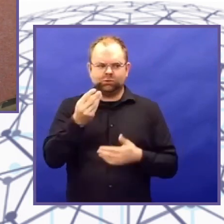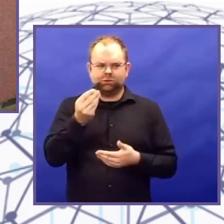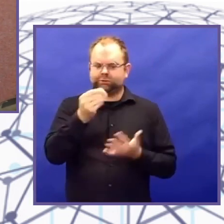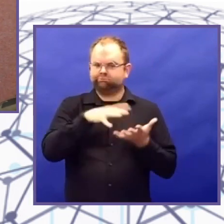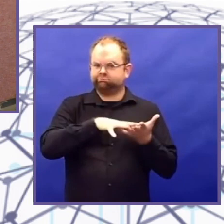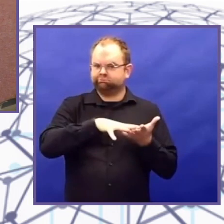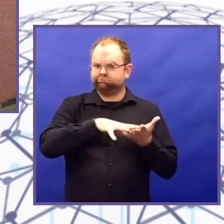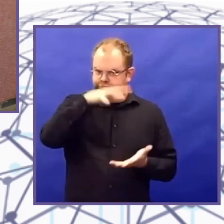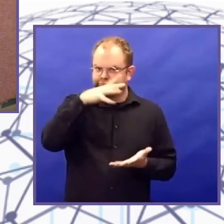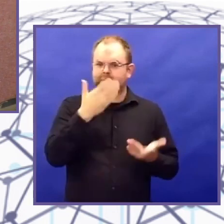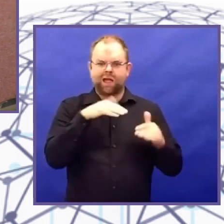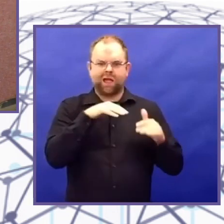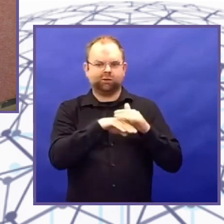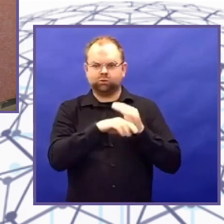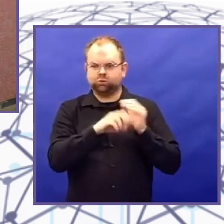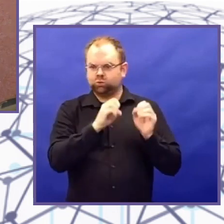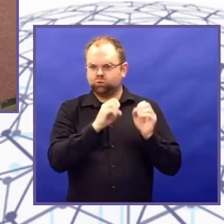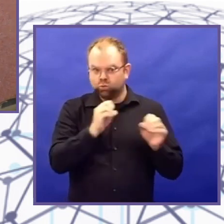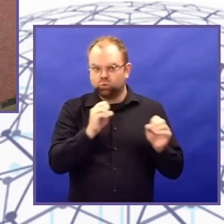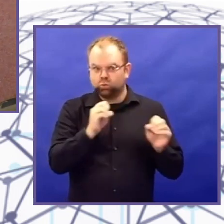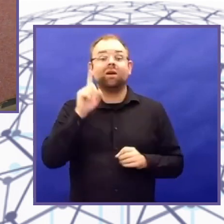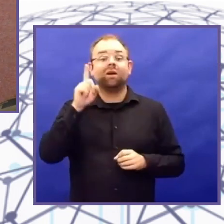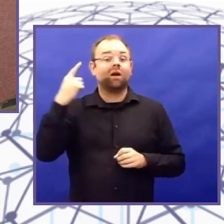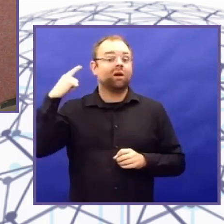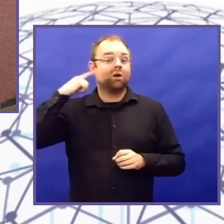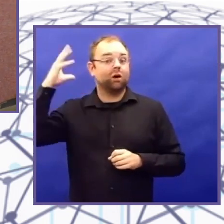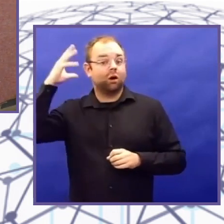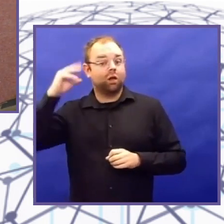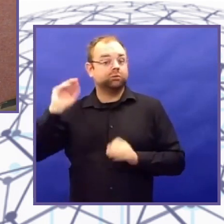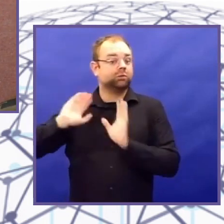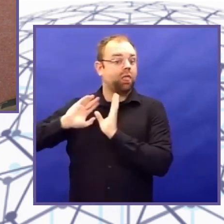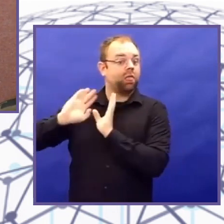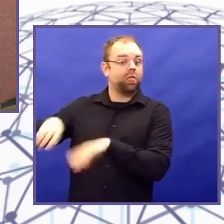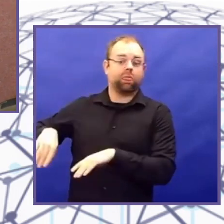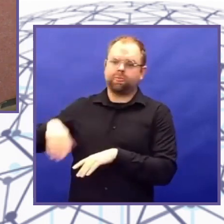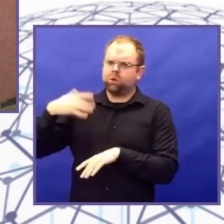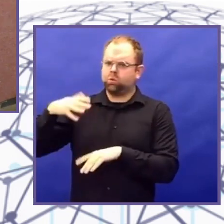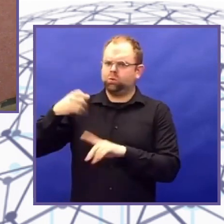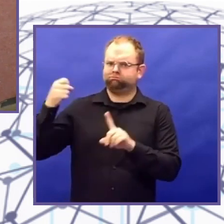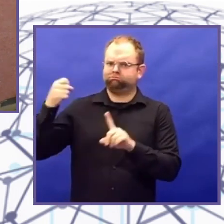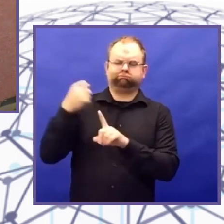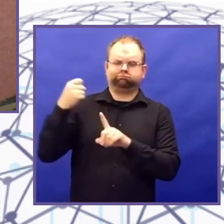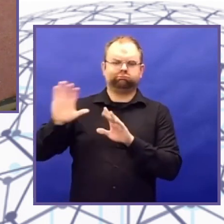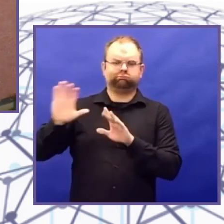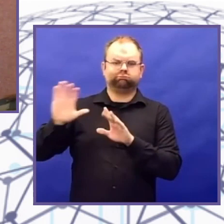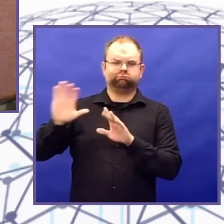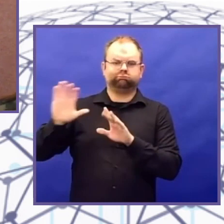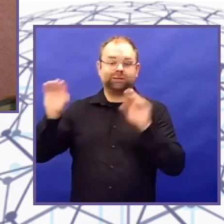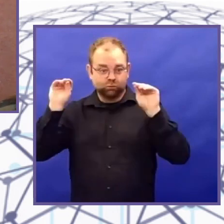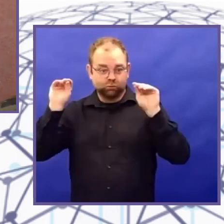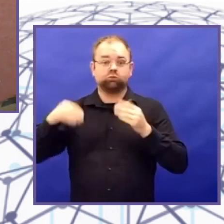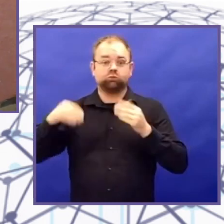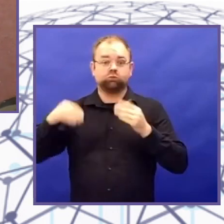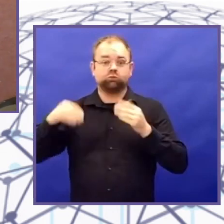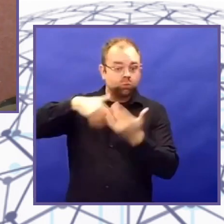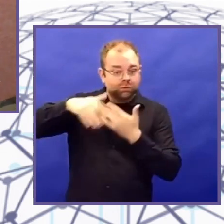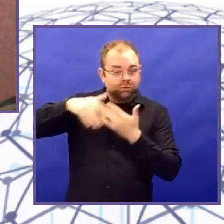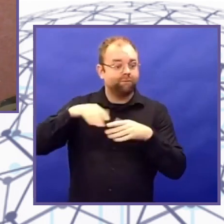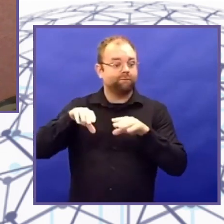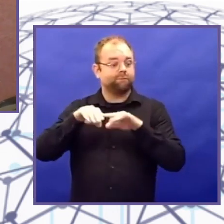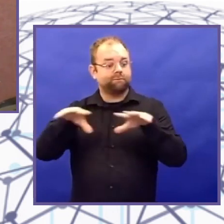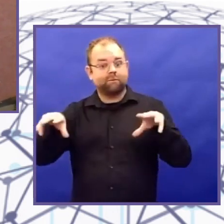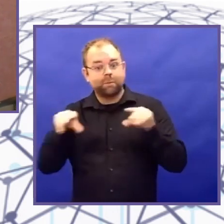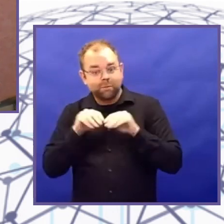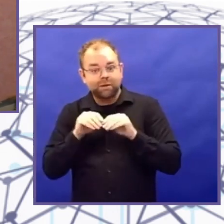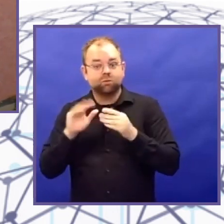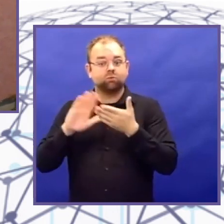far-reaching. So what have we really learned that works to help develop the market for hearing aids in